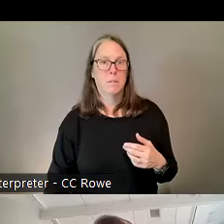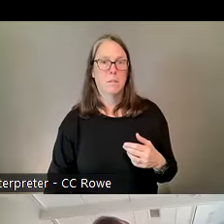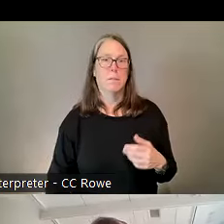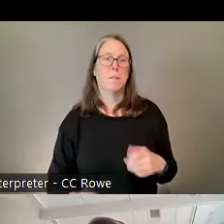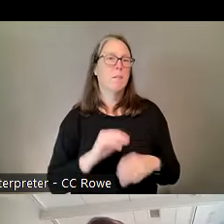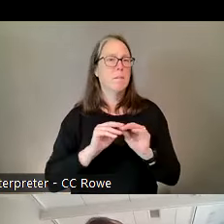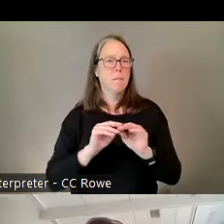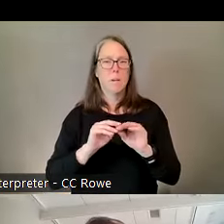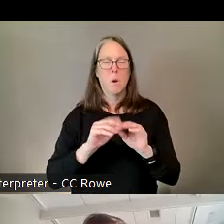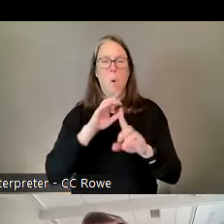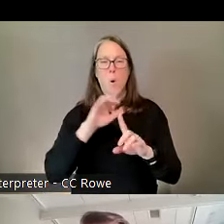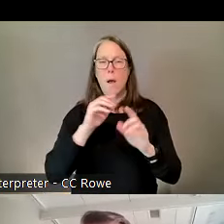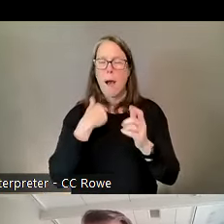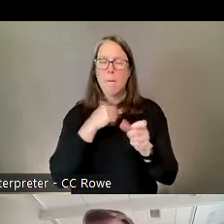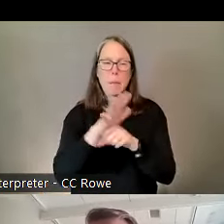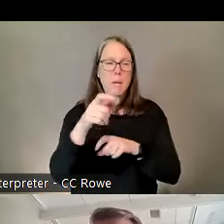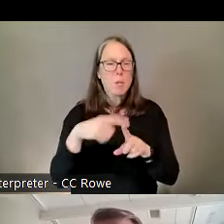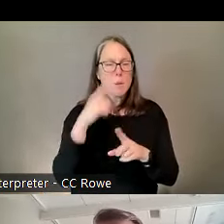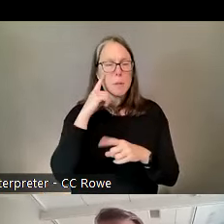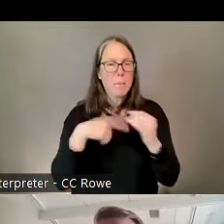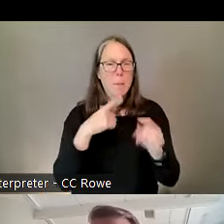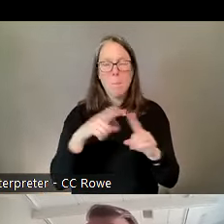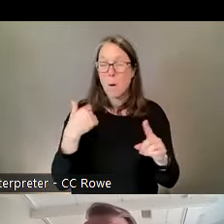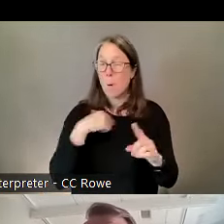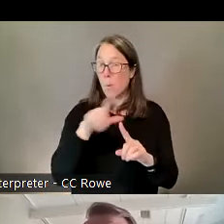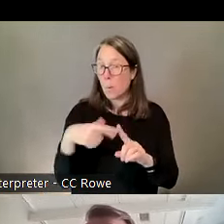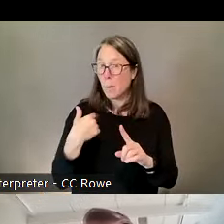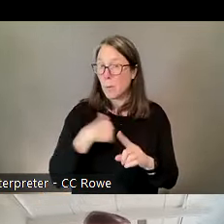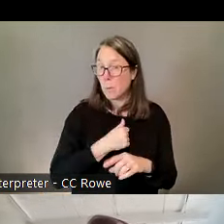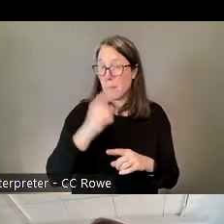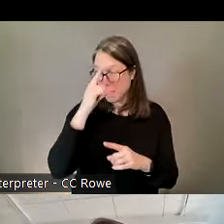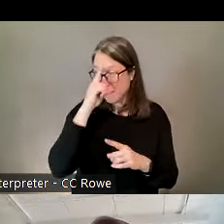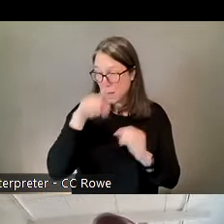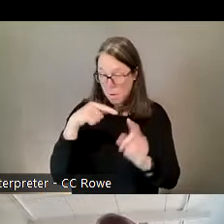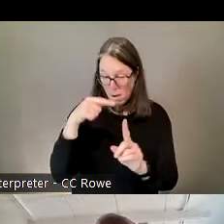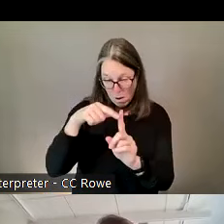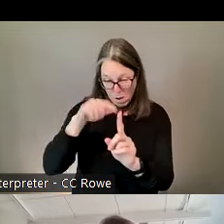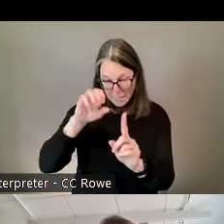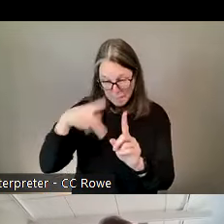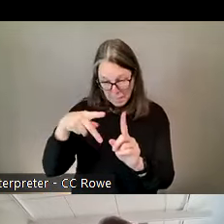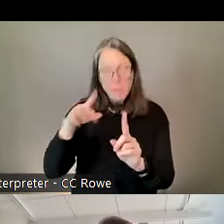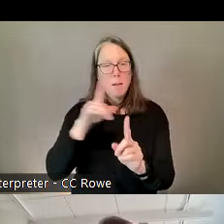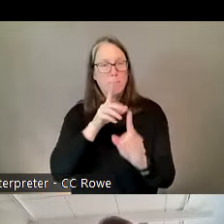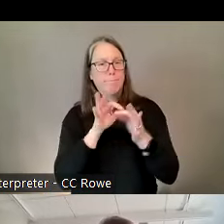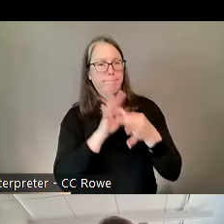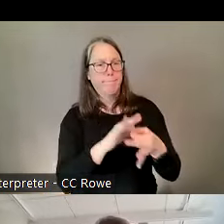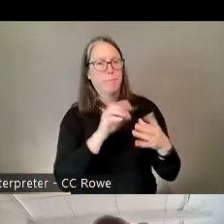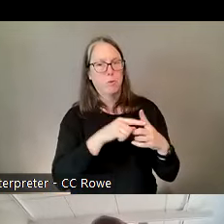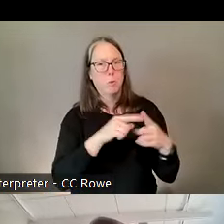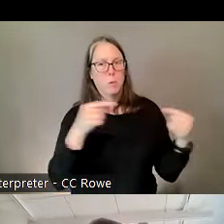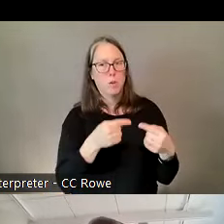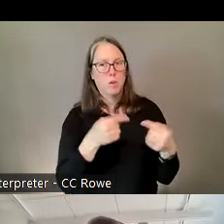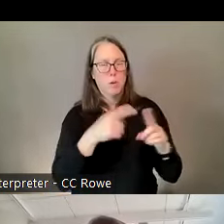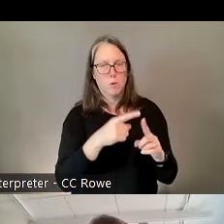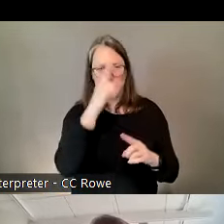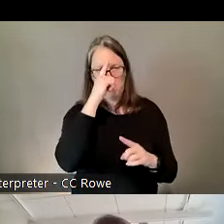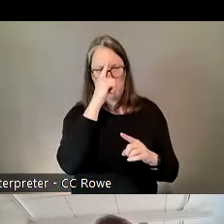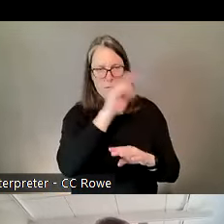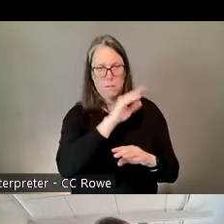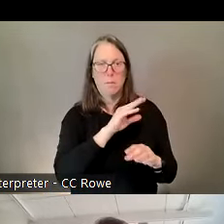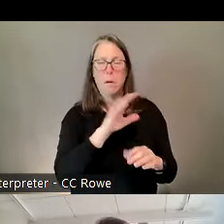cerebral palsy, really that definition is about the motor injury to the brain, and those other things are associated and can be associated